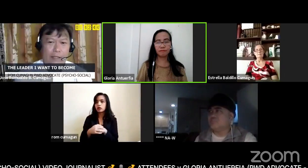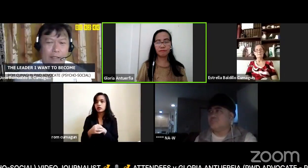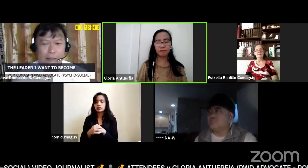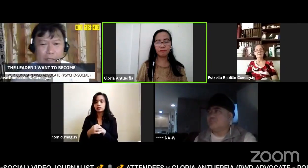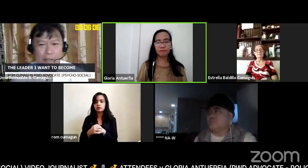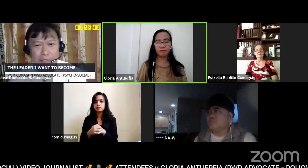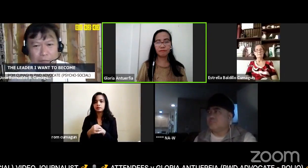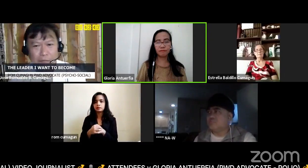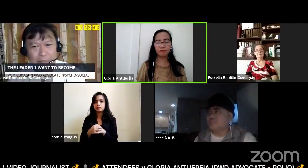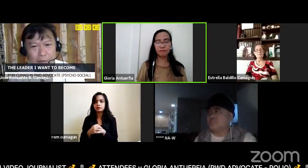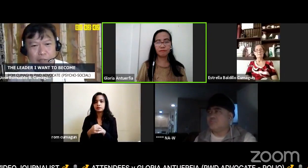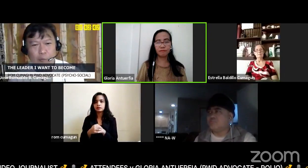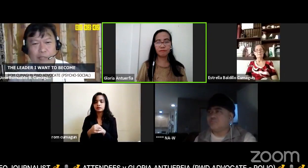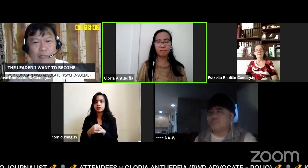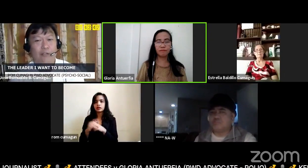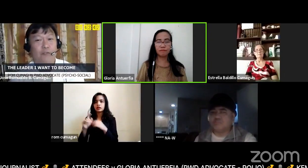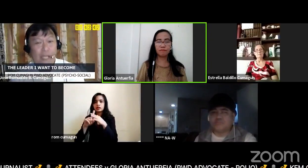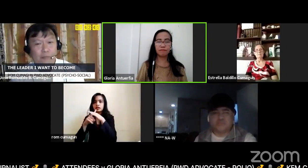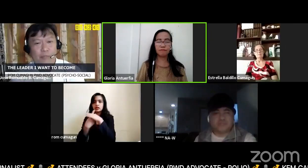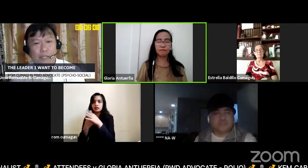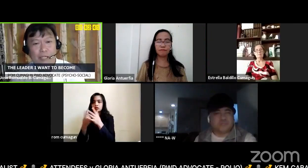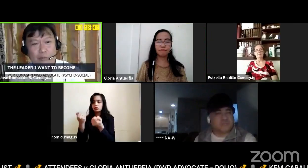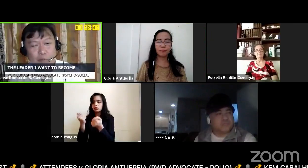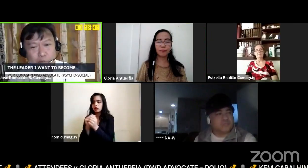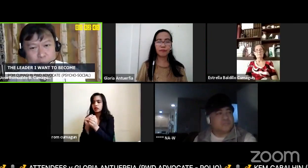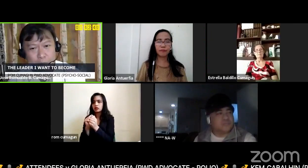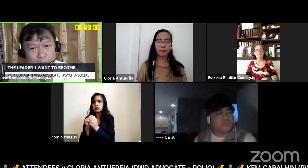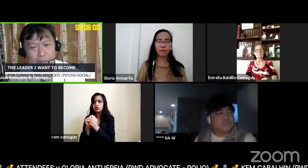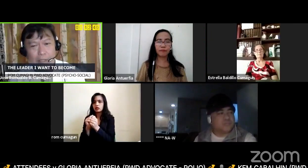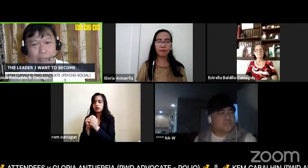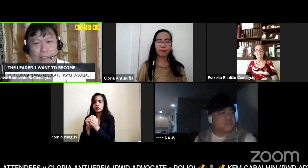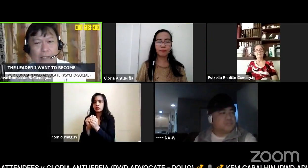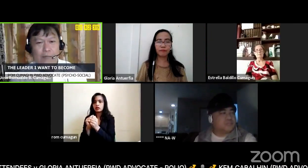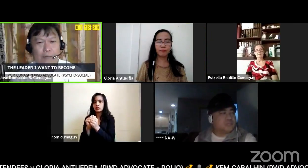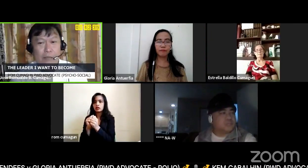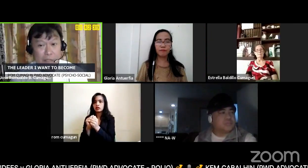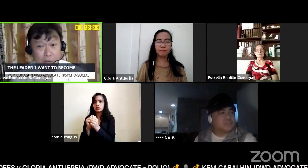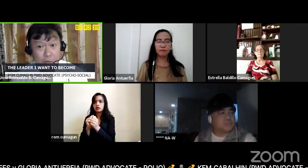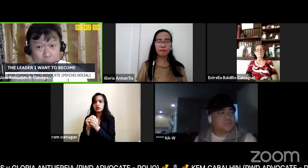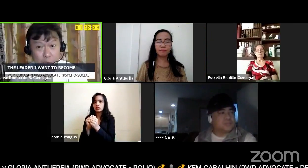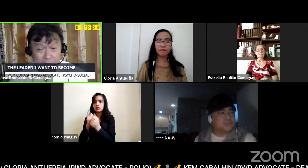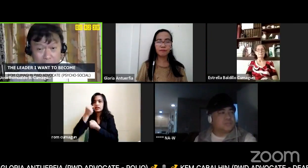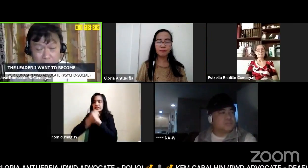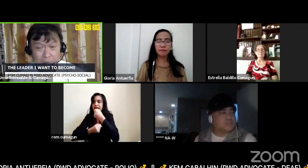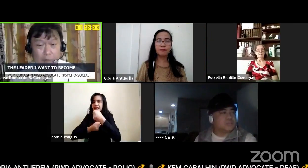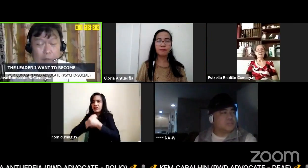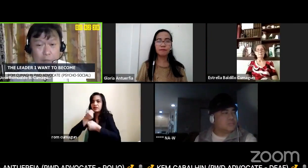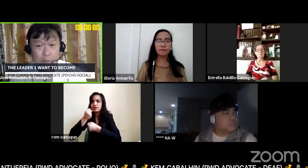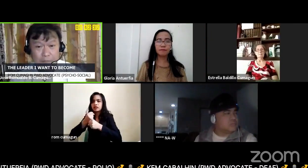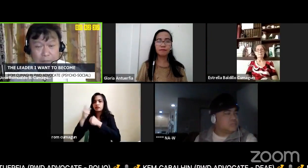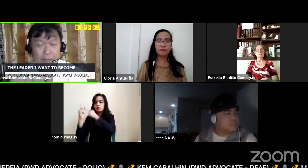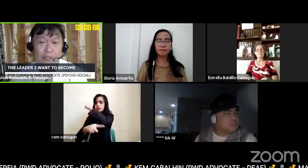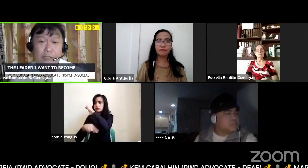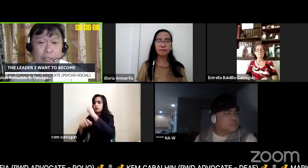and suffer the consequences of not being able to support my mother, who